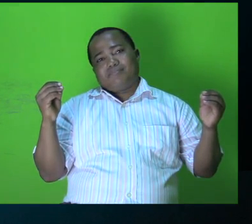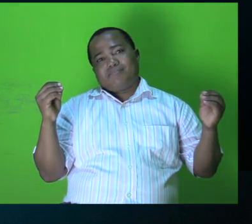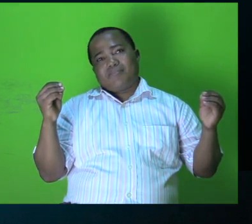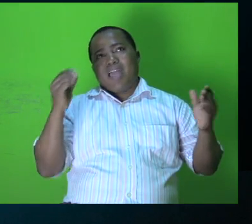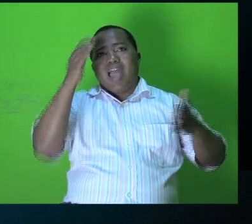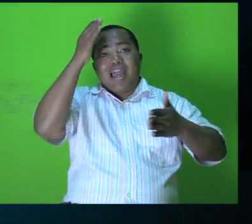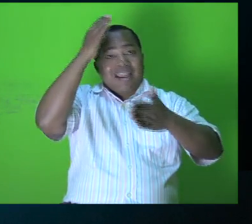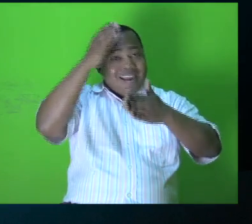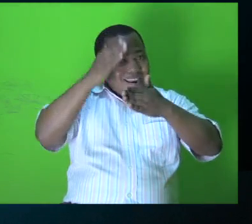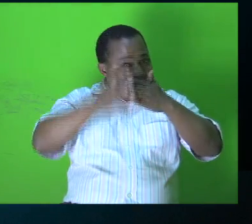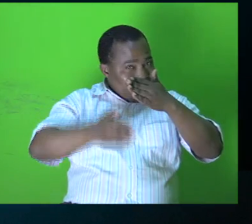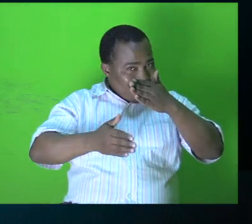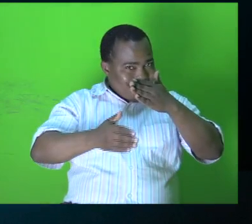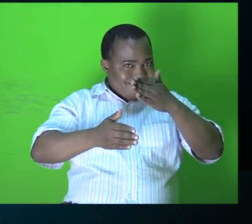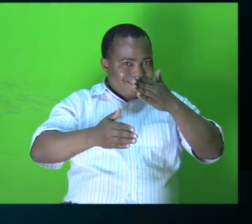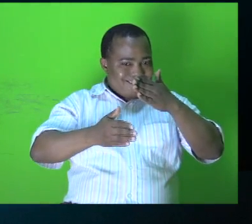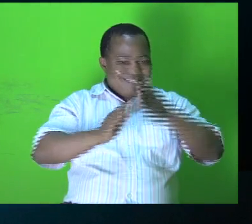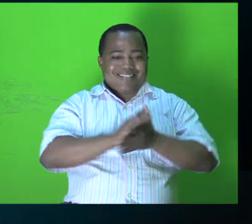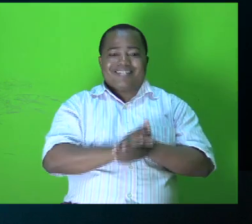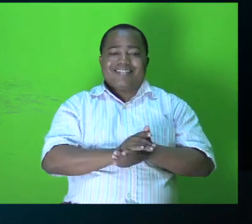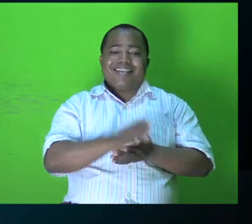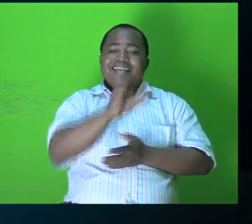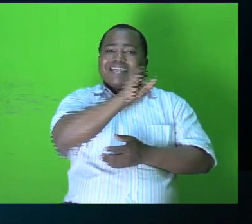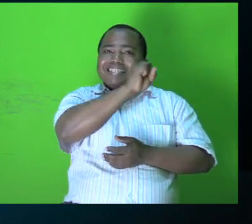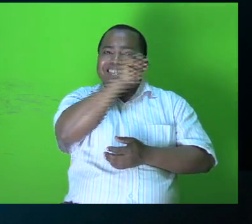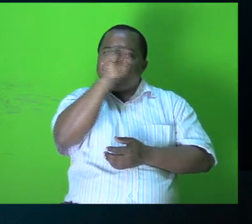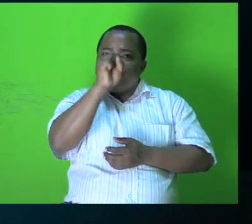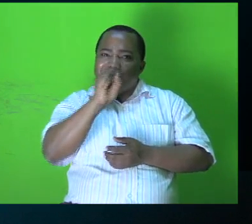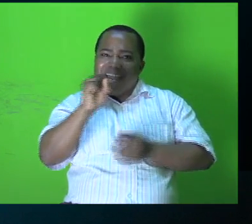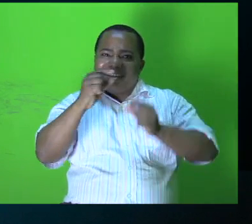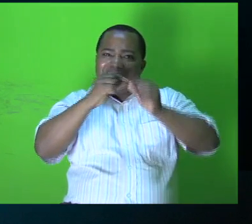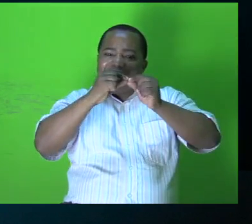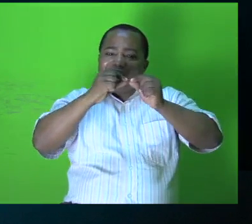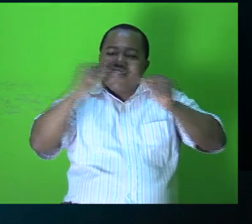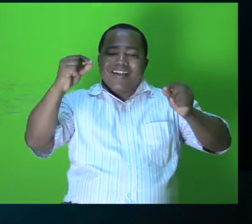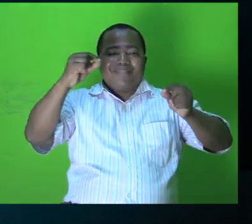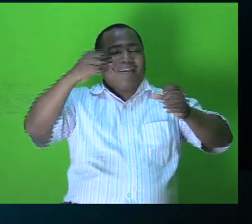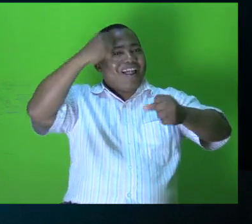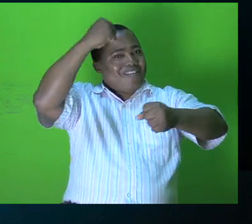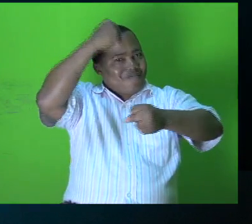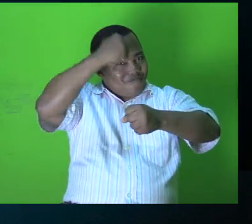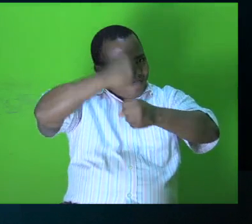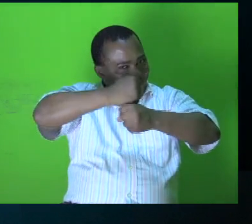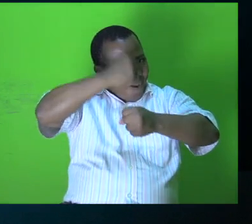And lastly, spindle fibers form.